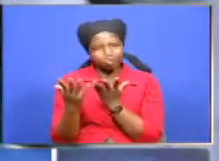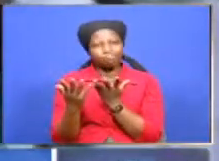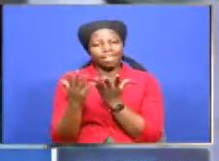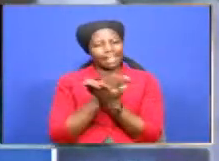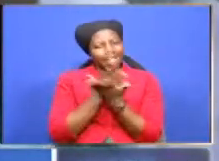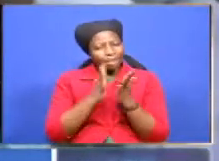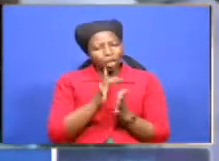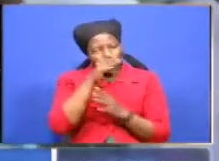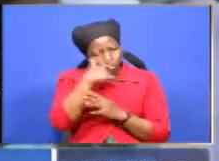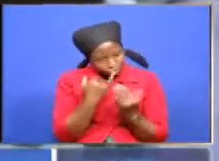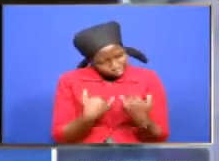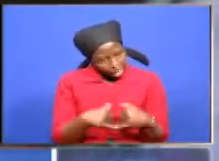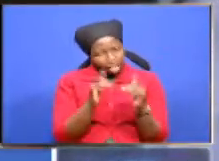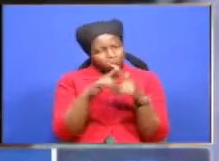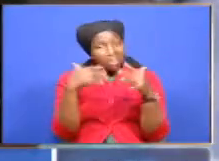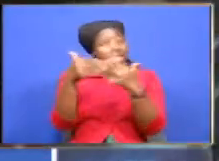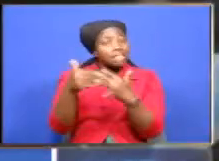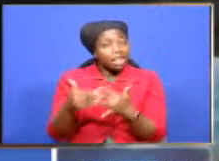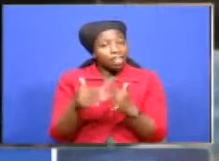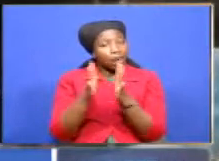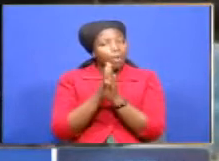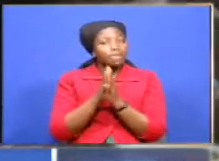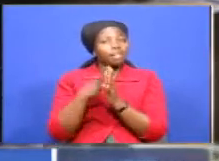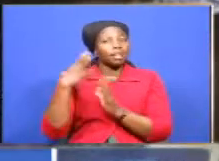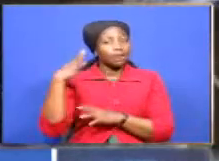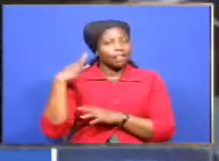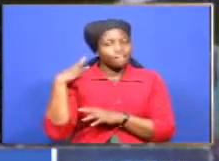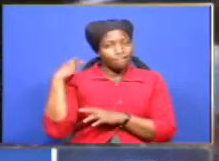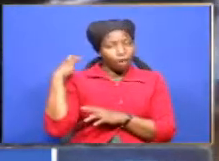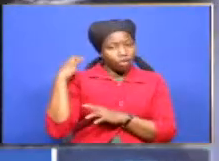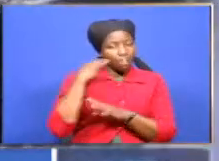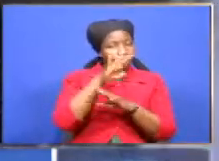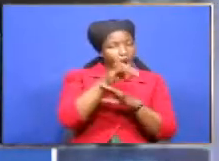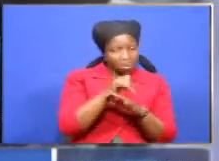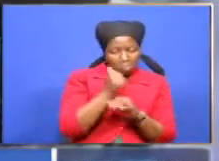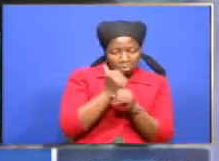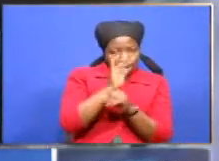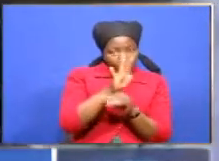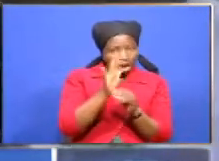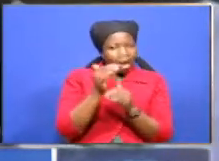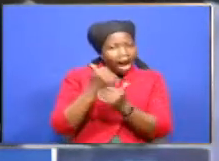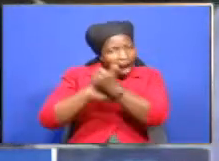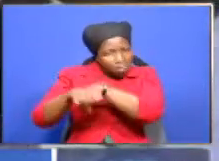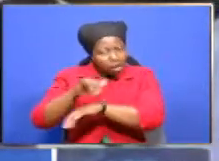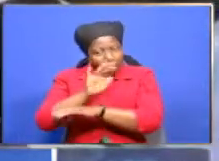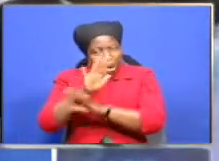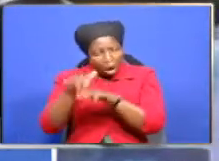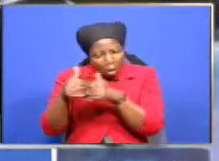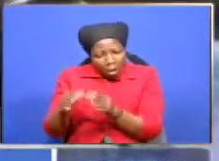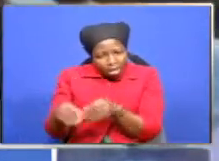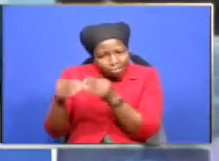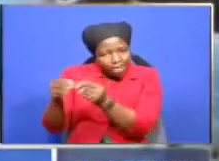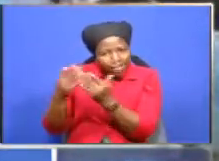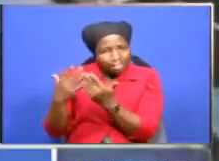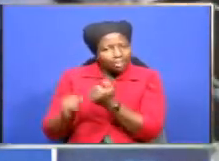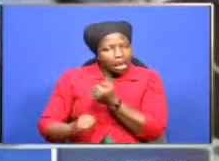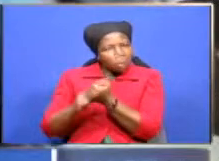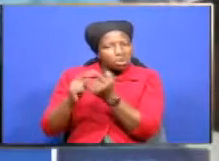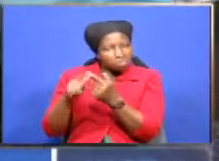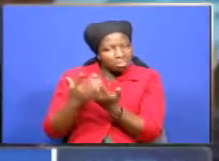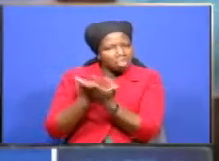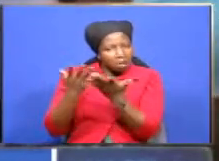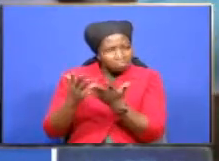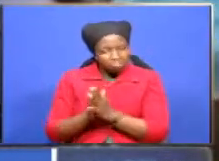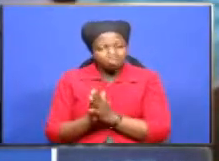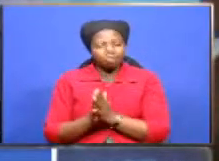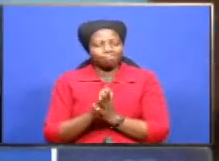the well-wishers from either doing their business or providing coverage to them